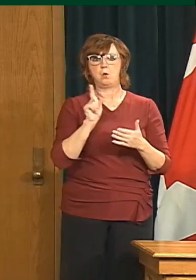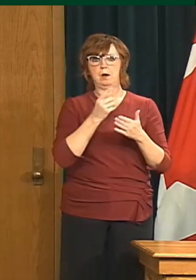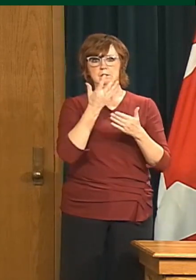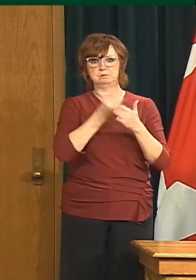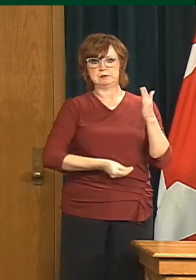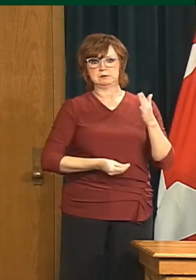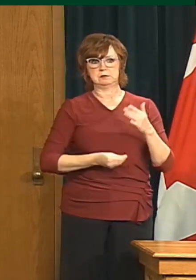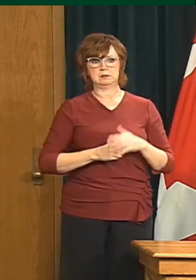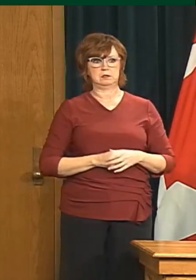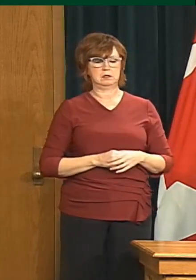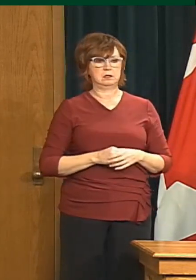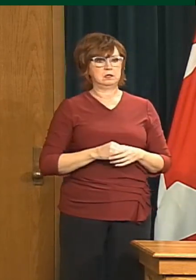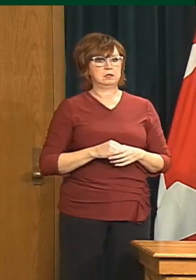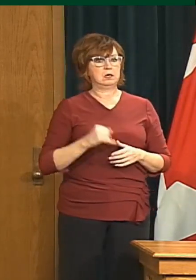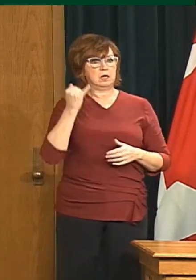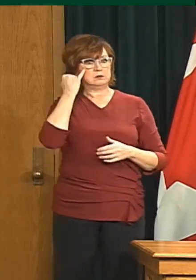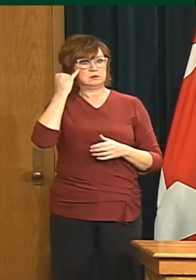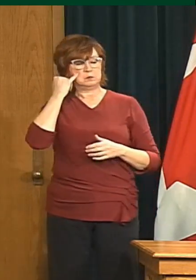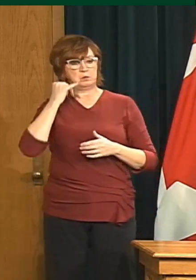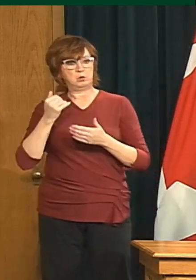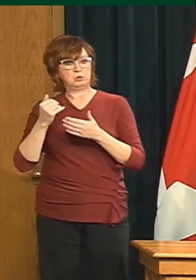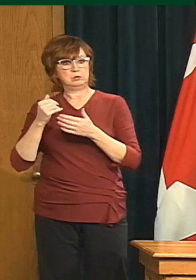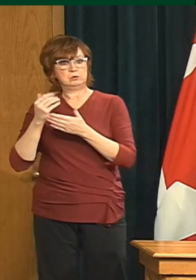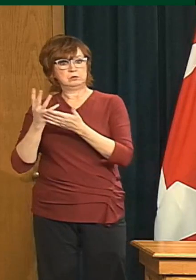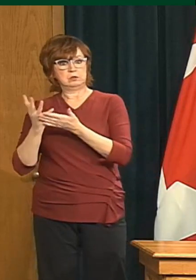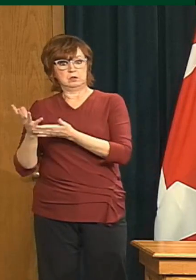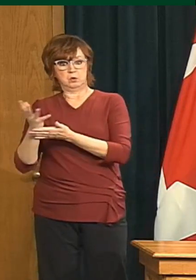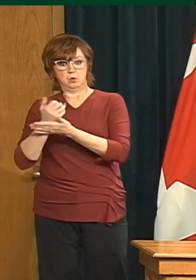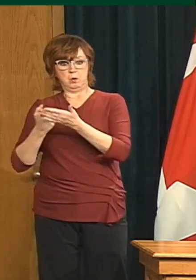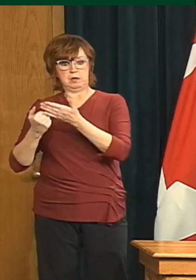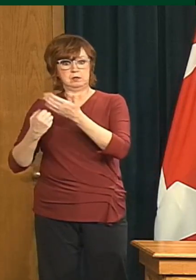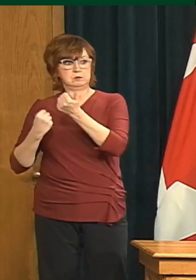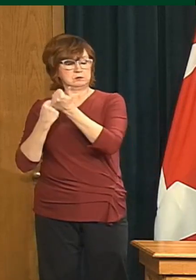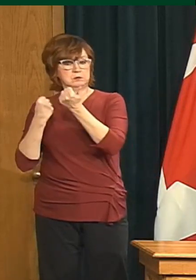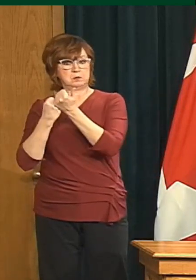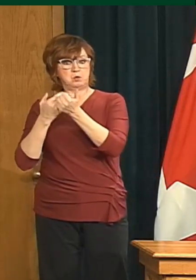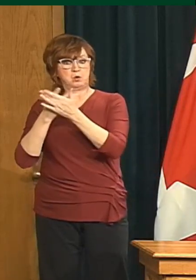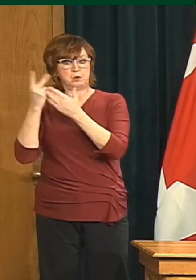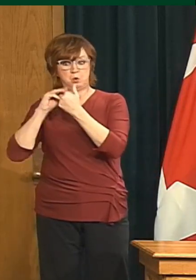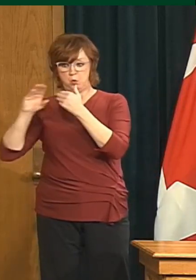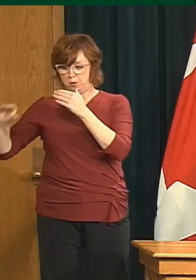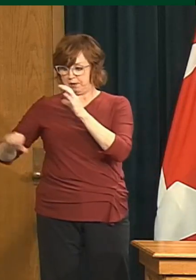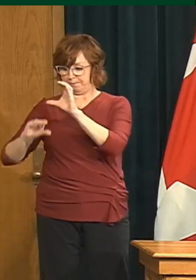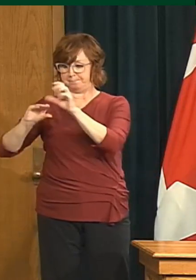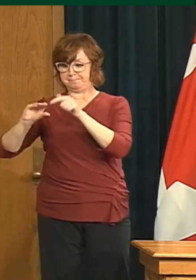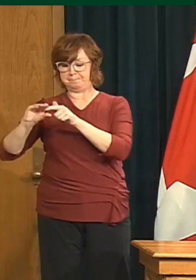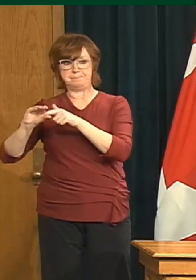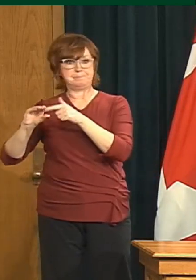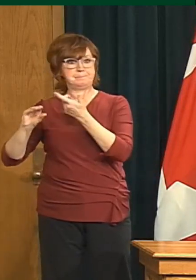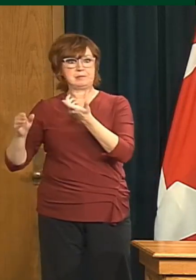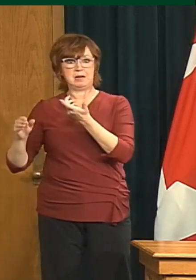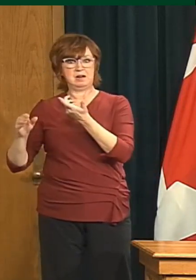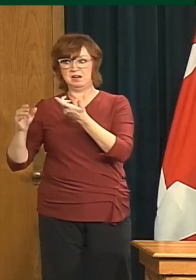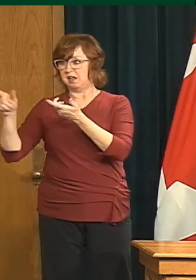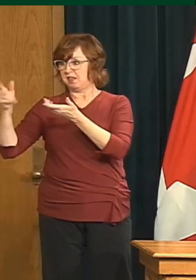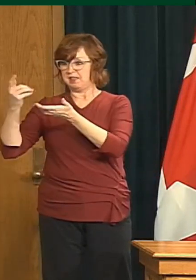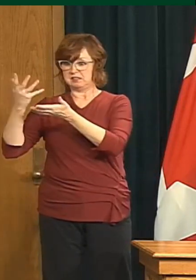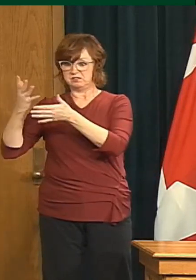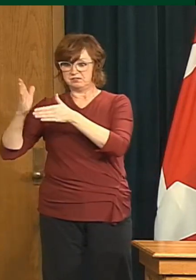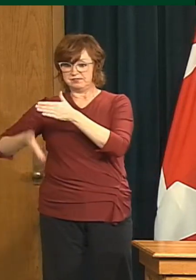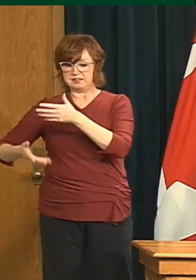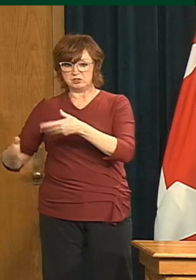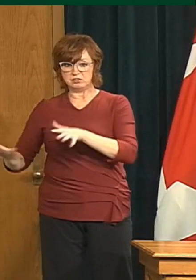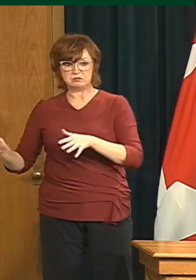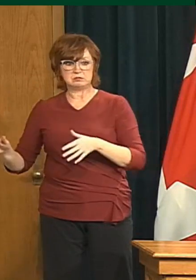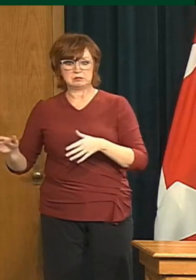support programs, let's ensure that we can have as many jobs for them to go to when we're done. Follow up,